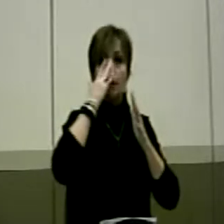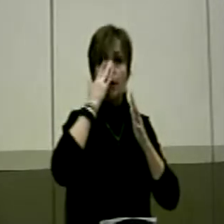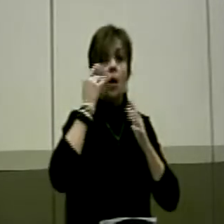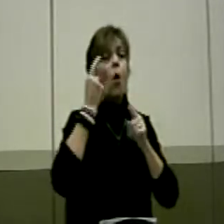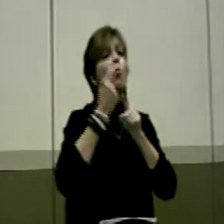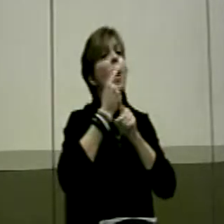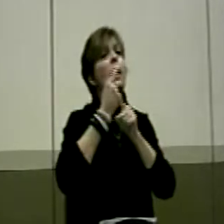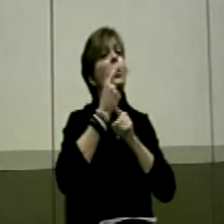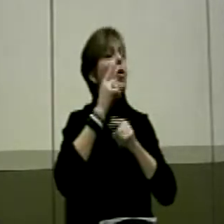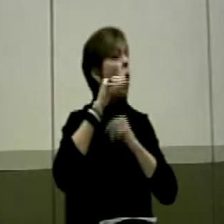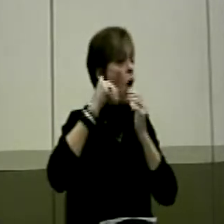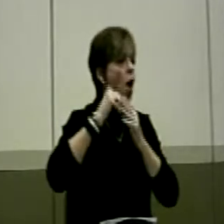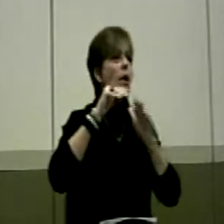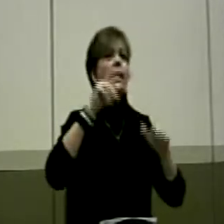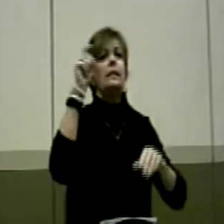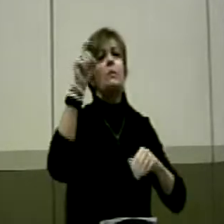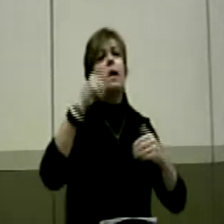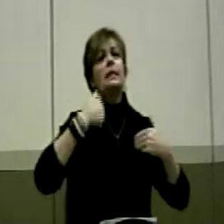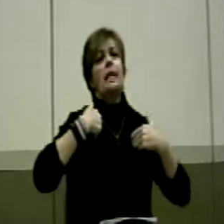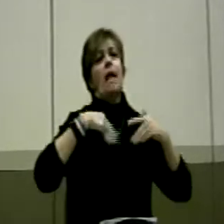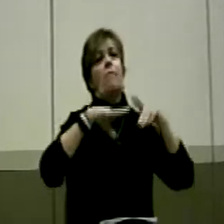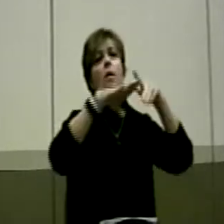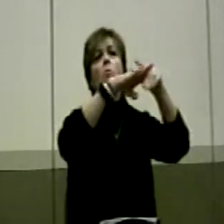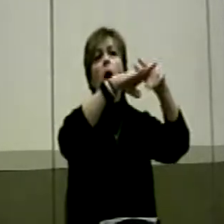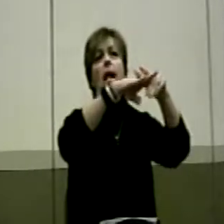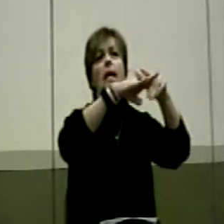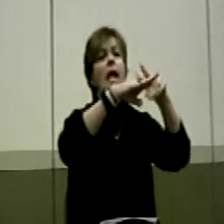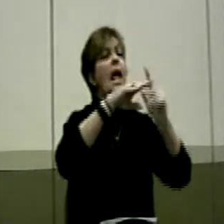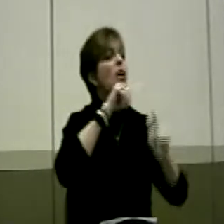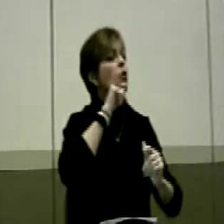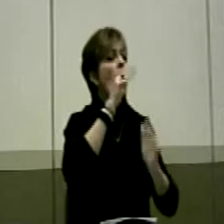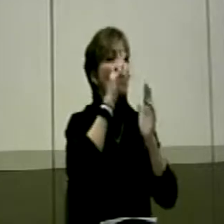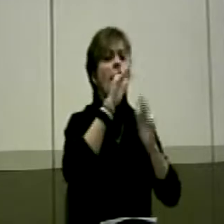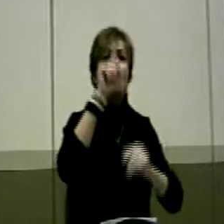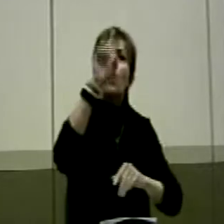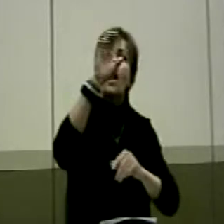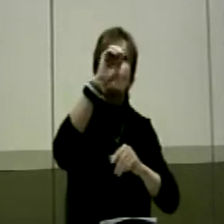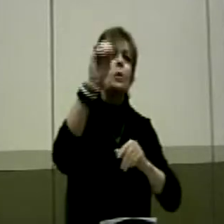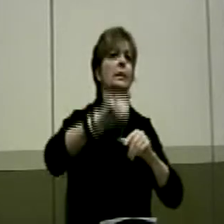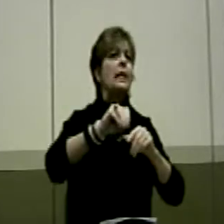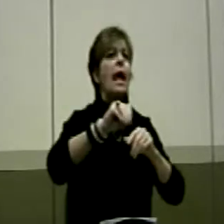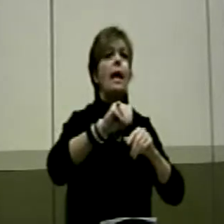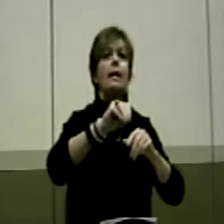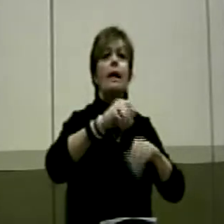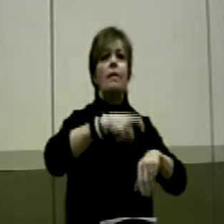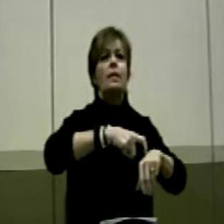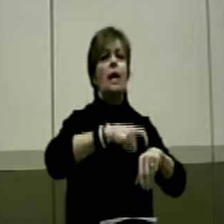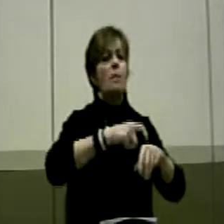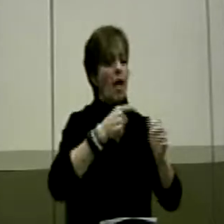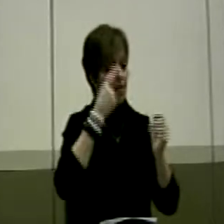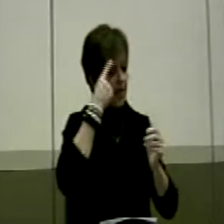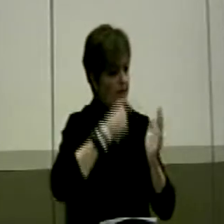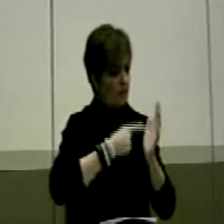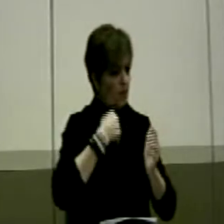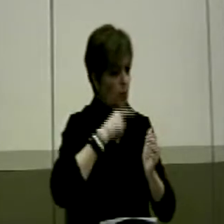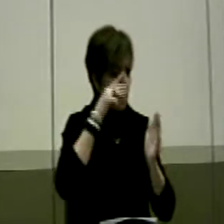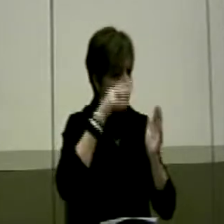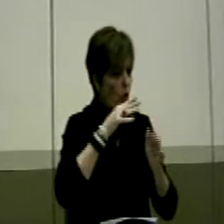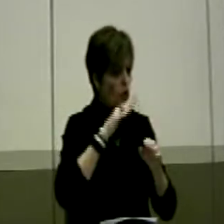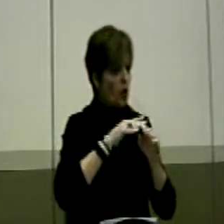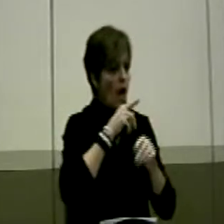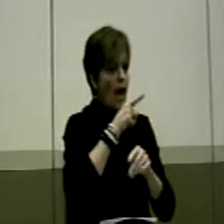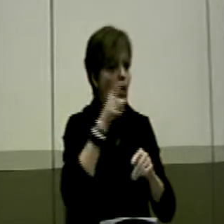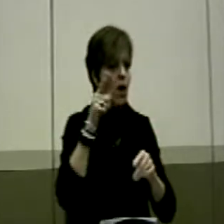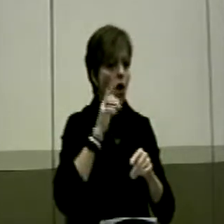don't always pay attention 100% of the time. And I think sometimes we focus so much on our kids who have IEPs, and it's out of good intentions,